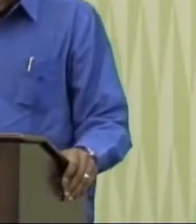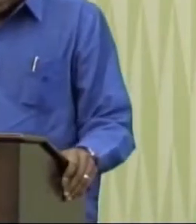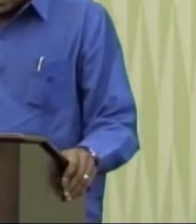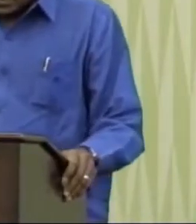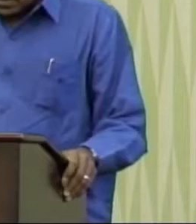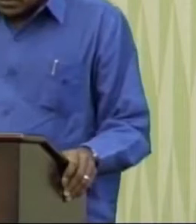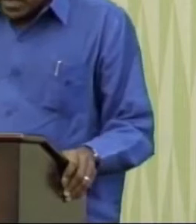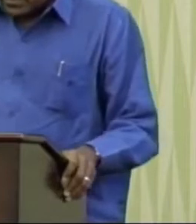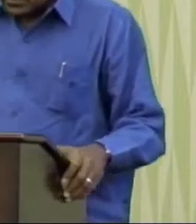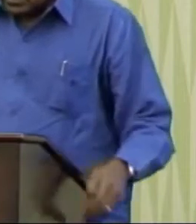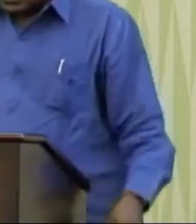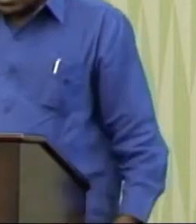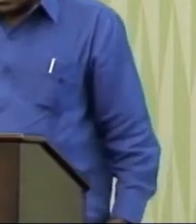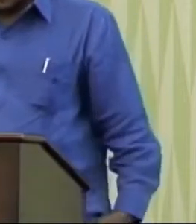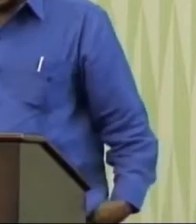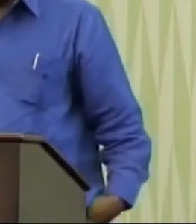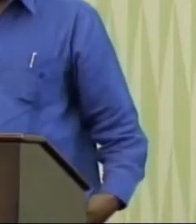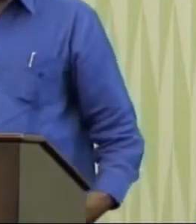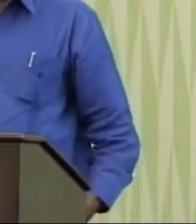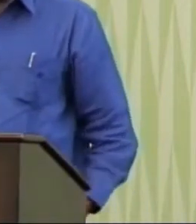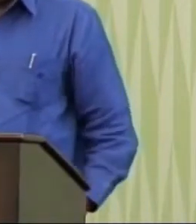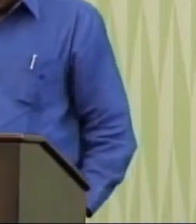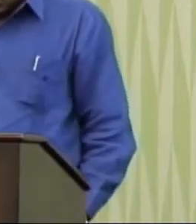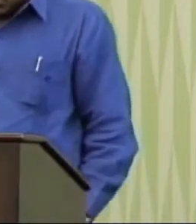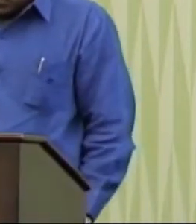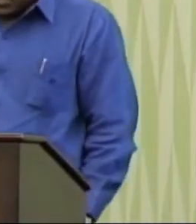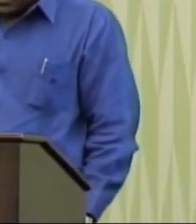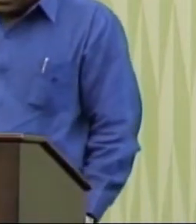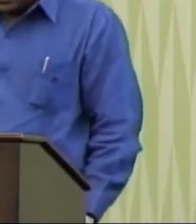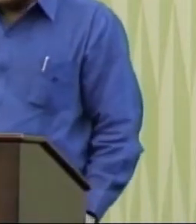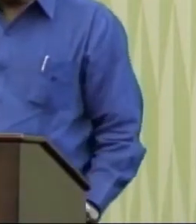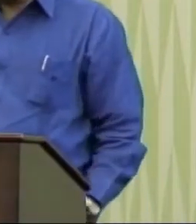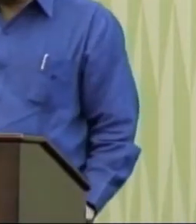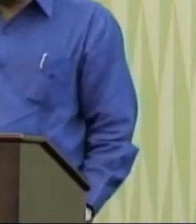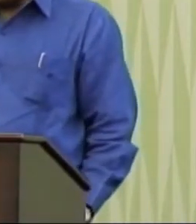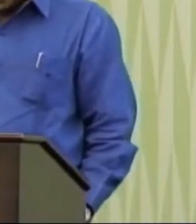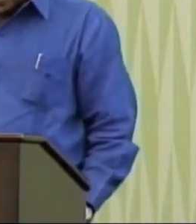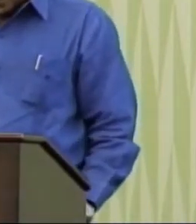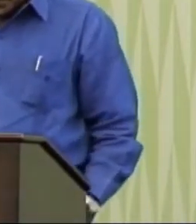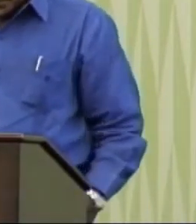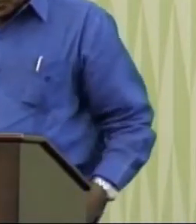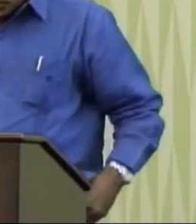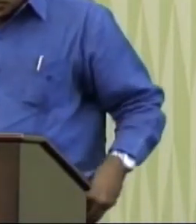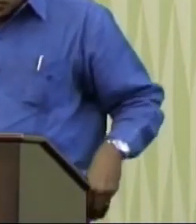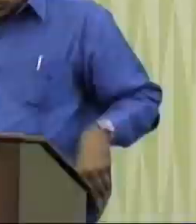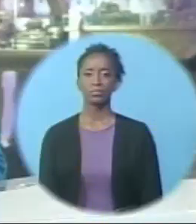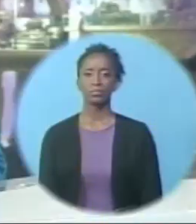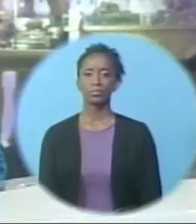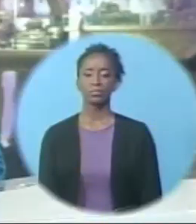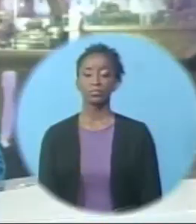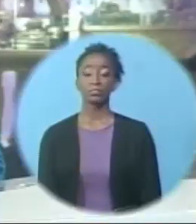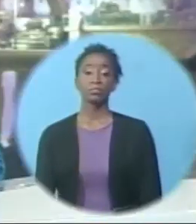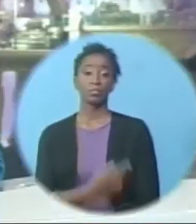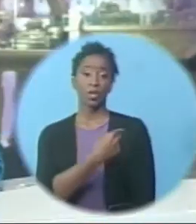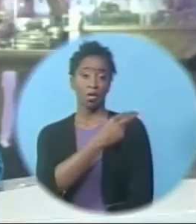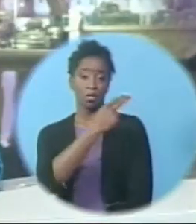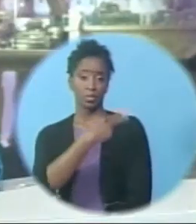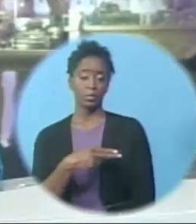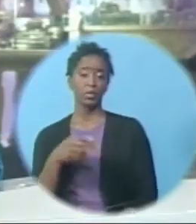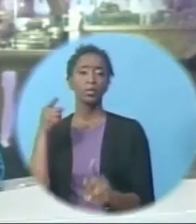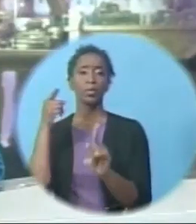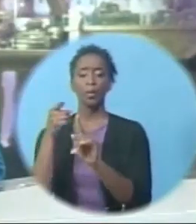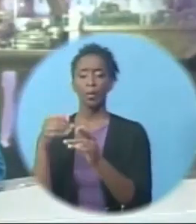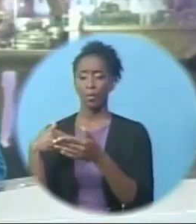as it relates to the contractual terms and conditions with service providers. Minister Boyce